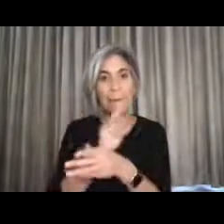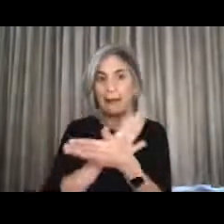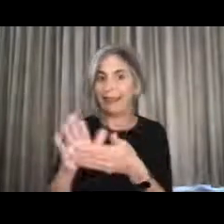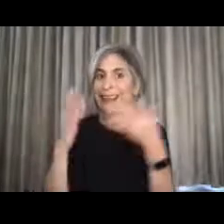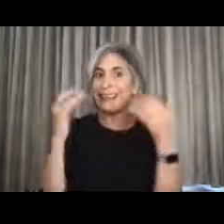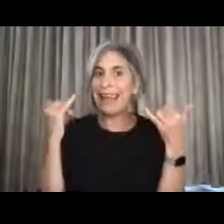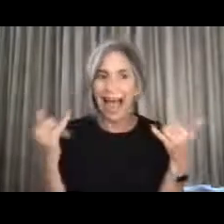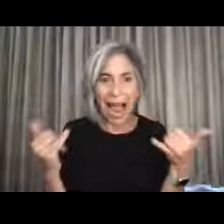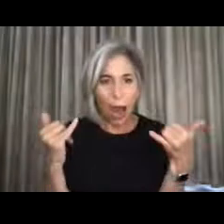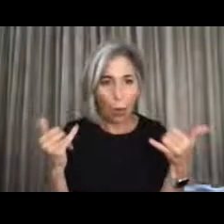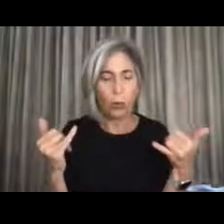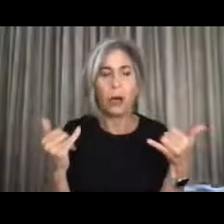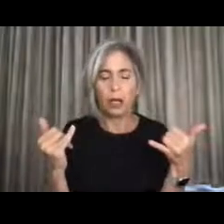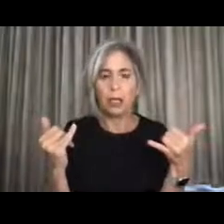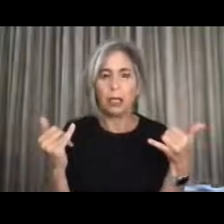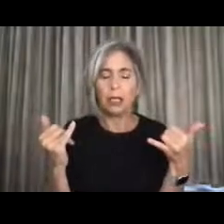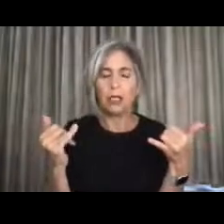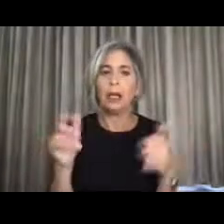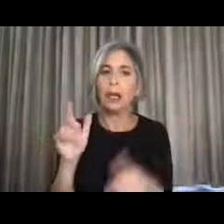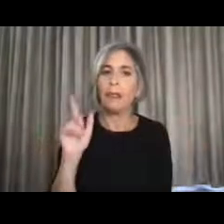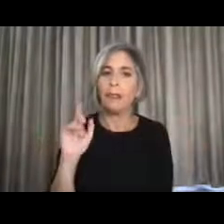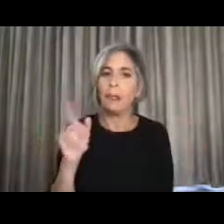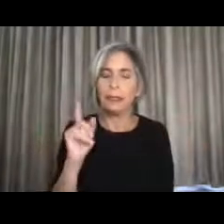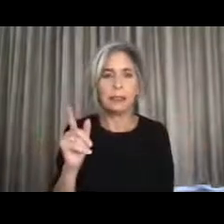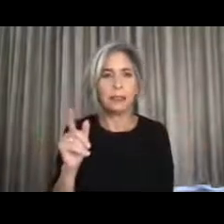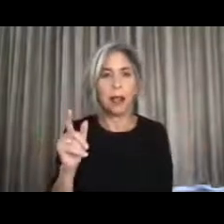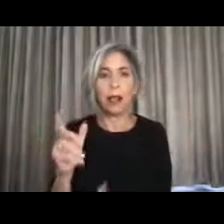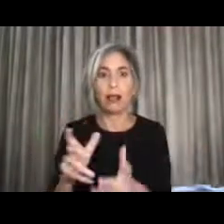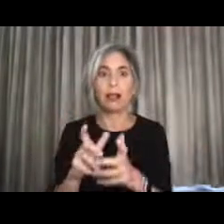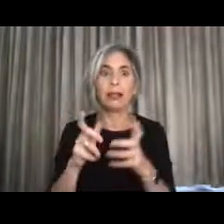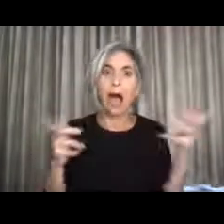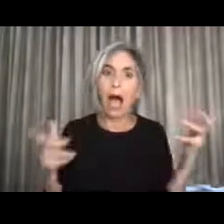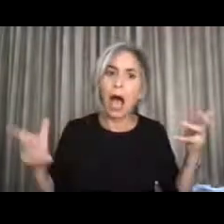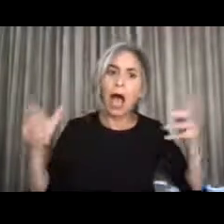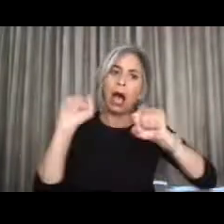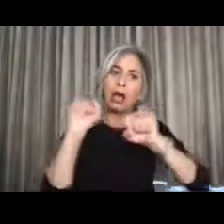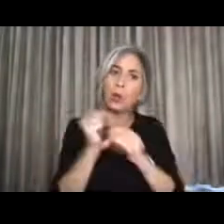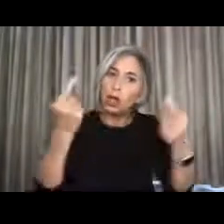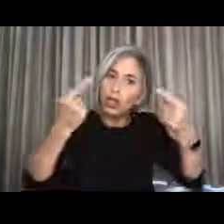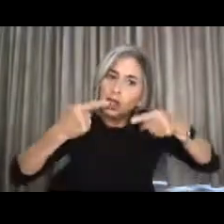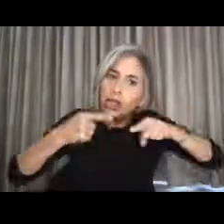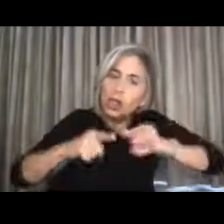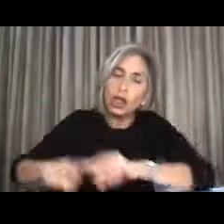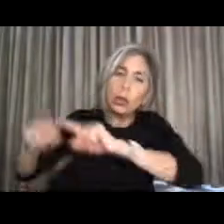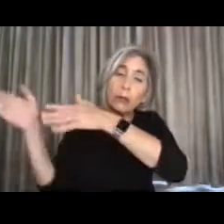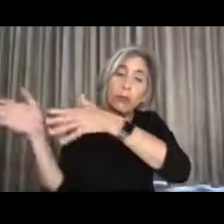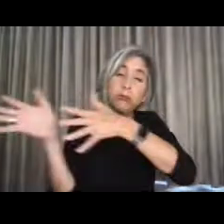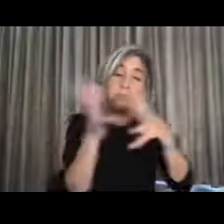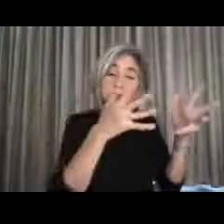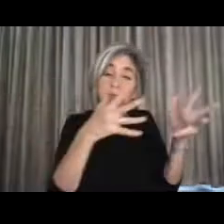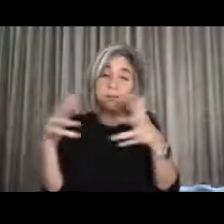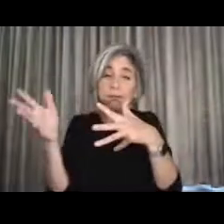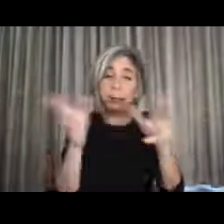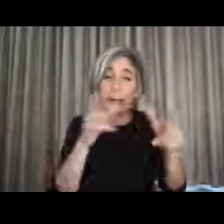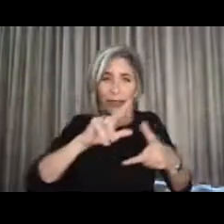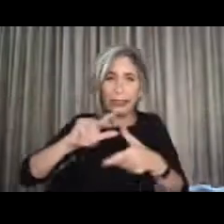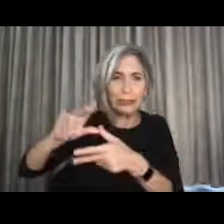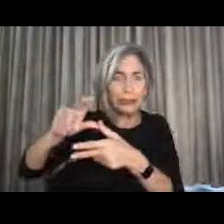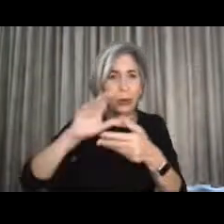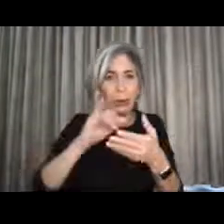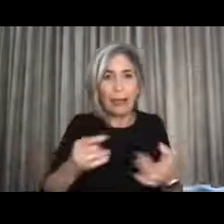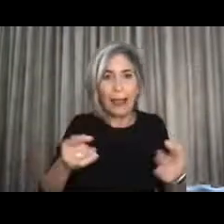a real large, it's a big workload for us during the storm to try to get all the bulk and all those things. So if you have all those